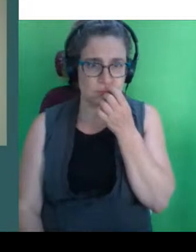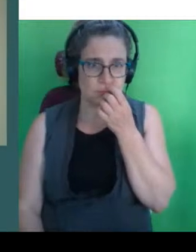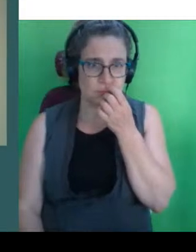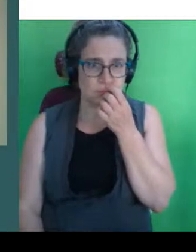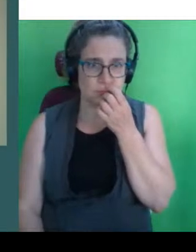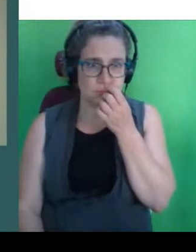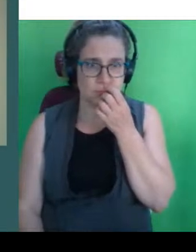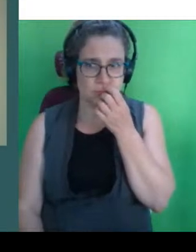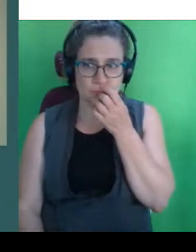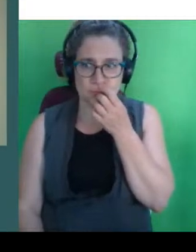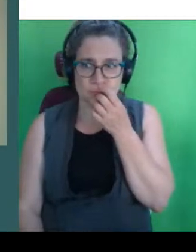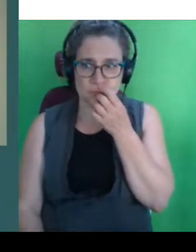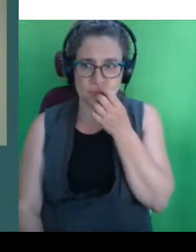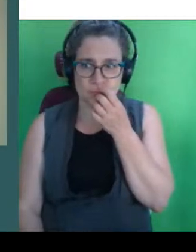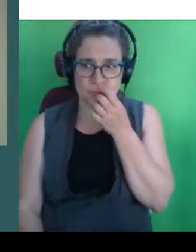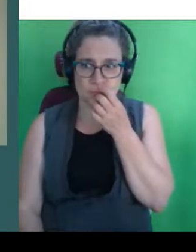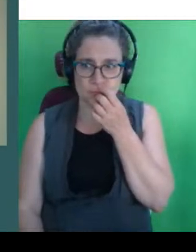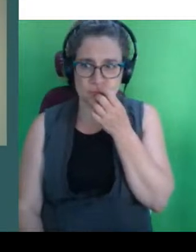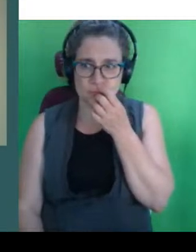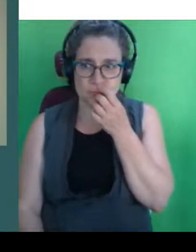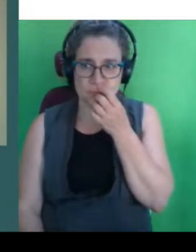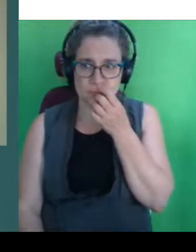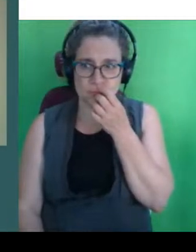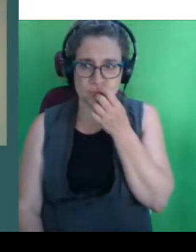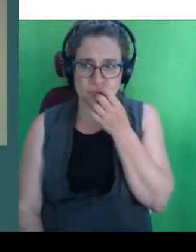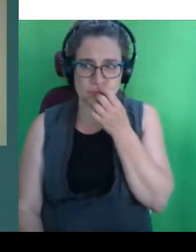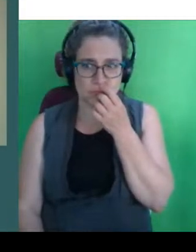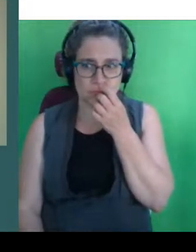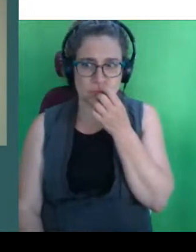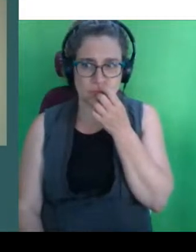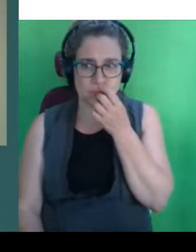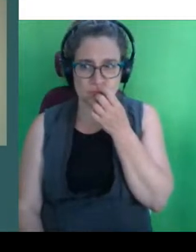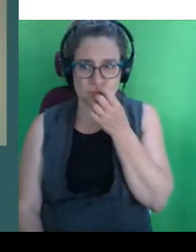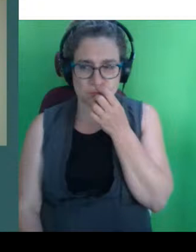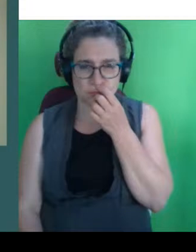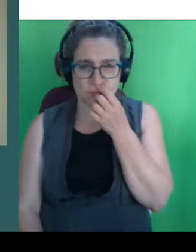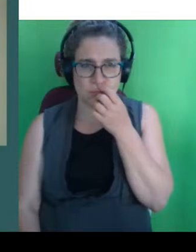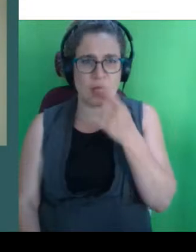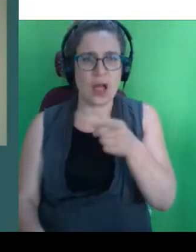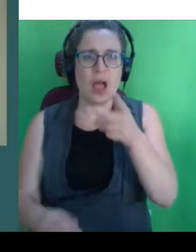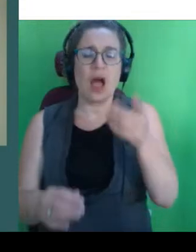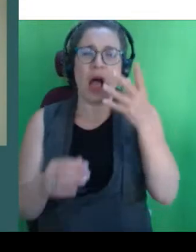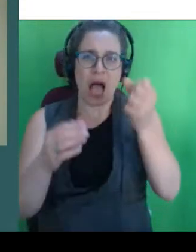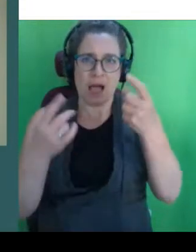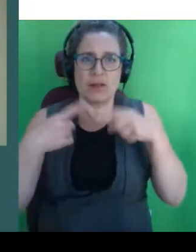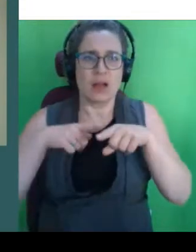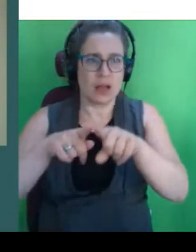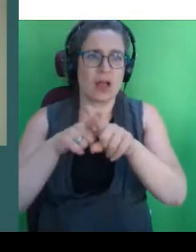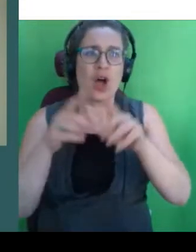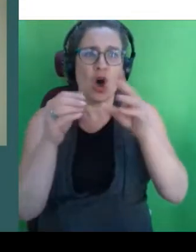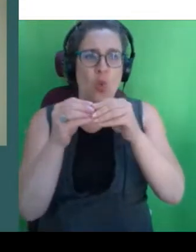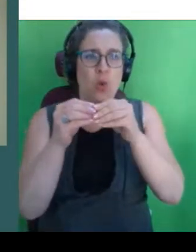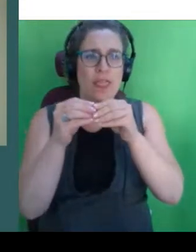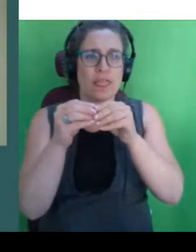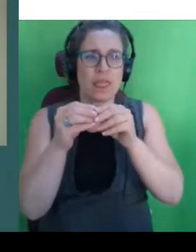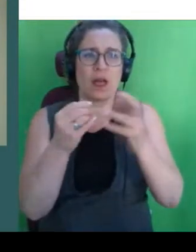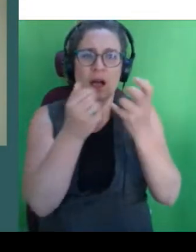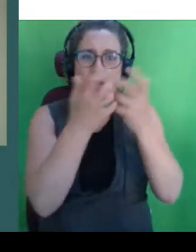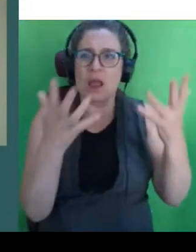patient information produced, which was in conjunction with a number of organisations, including